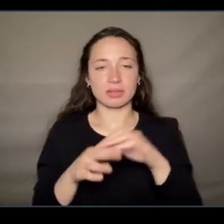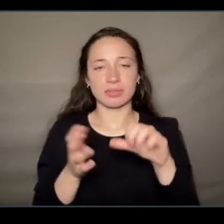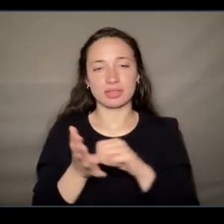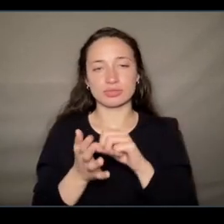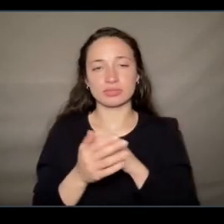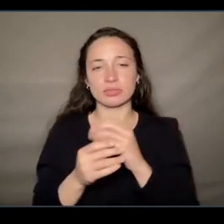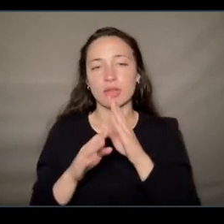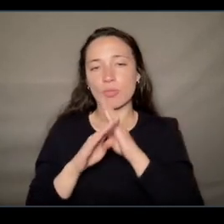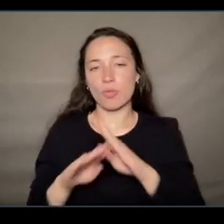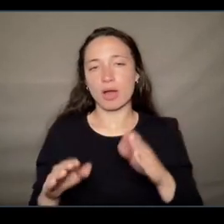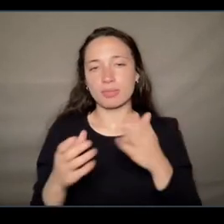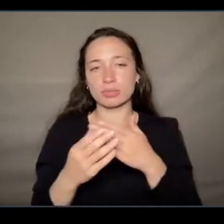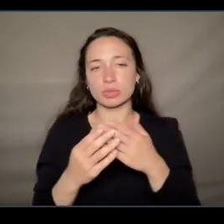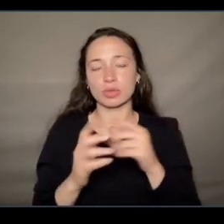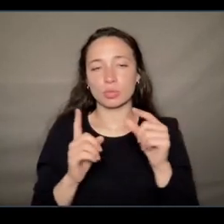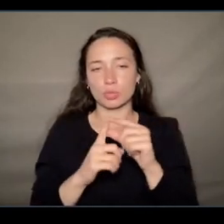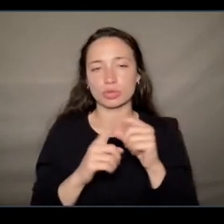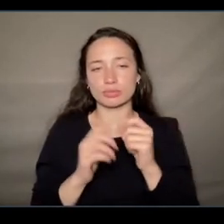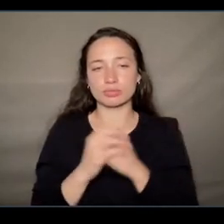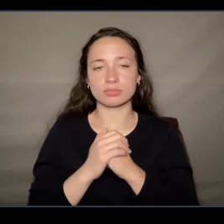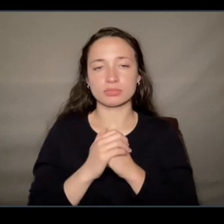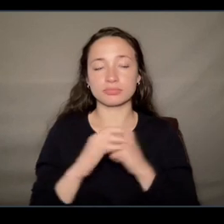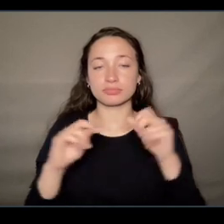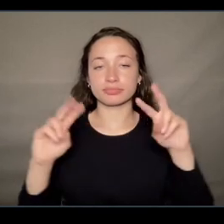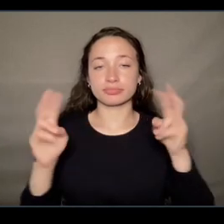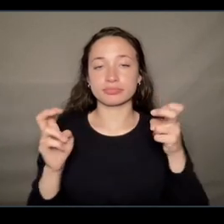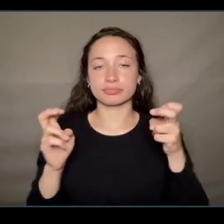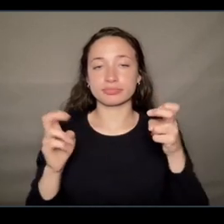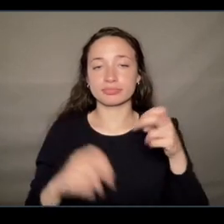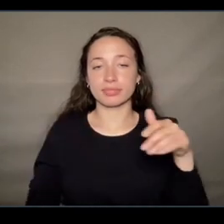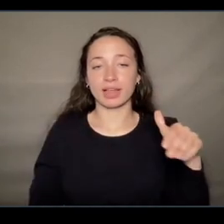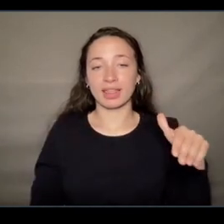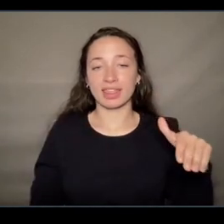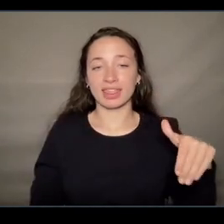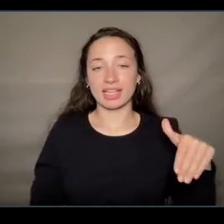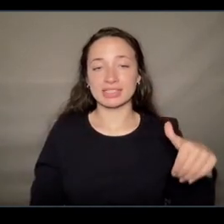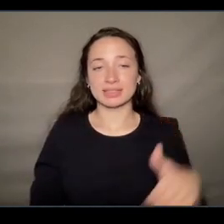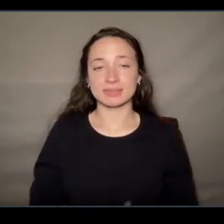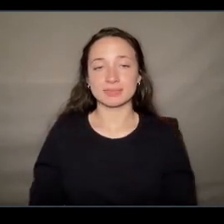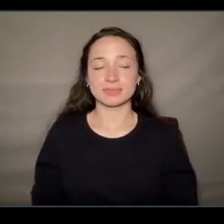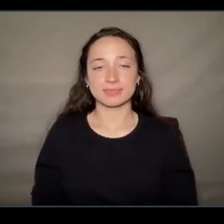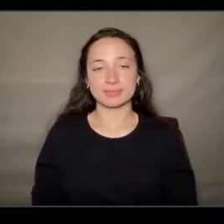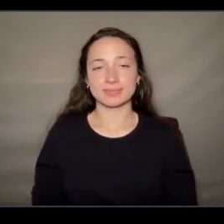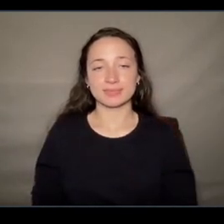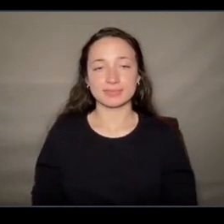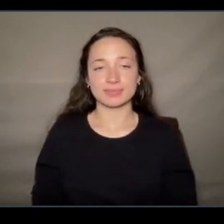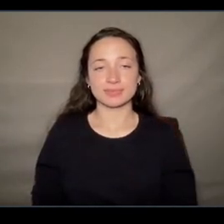page and quiet between the words. So this is called Late.